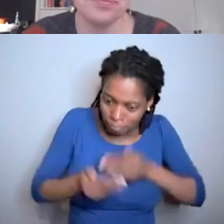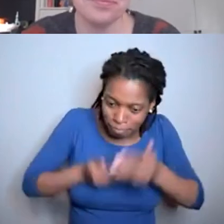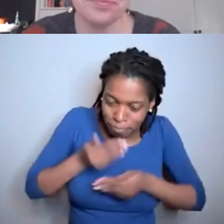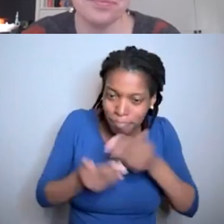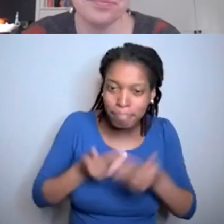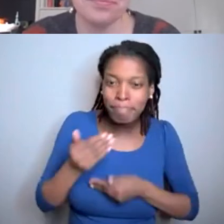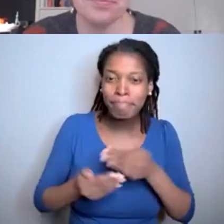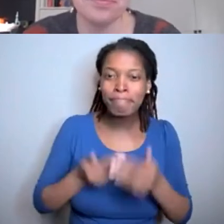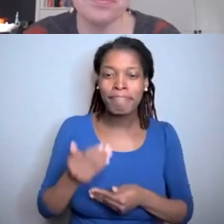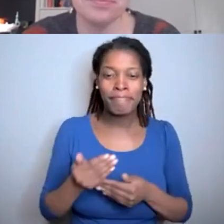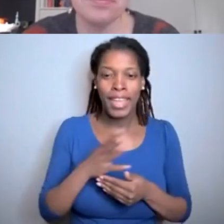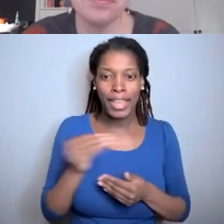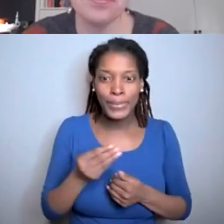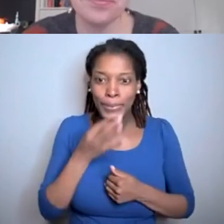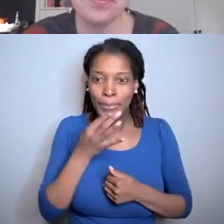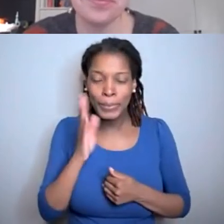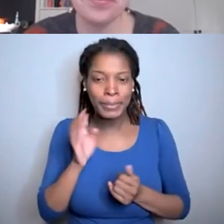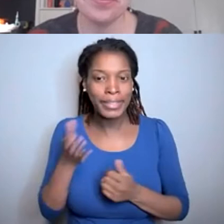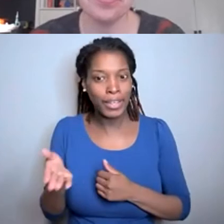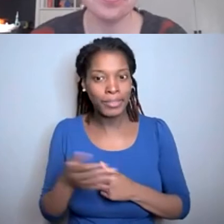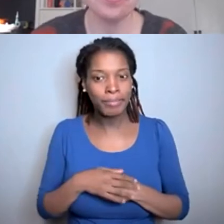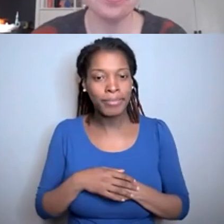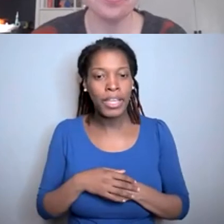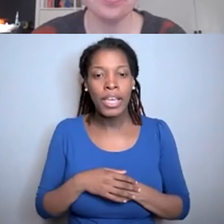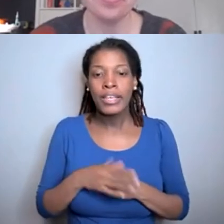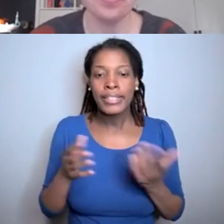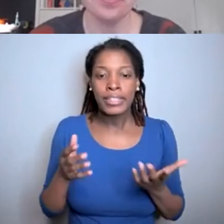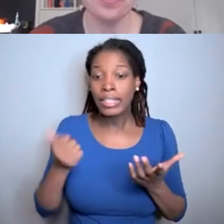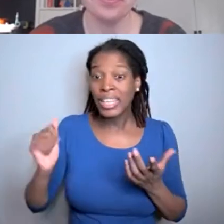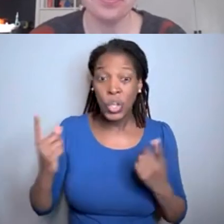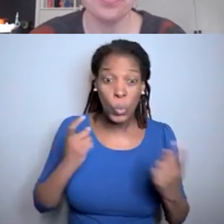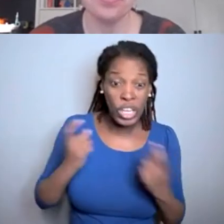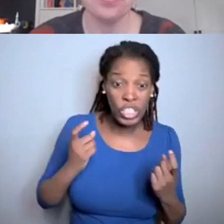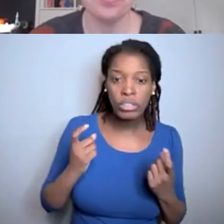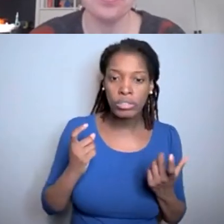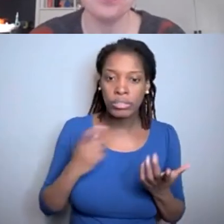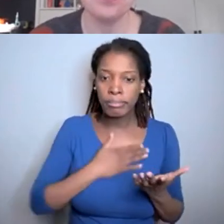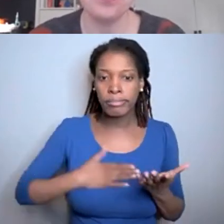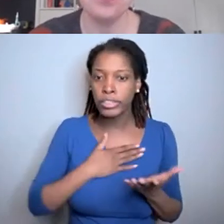yeah let if again any questions feel free to reach out we are here to help